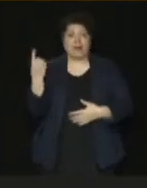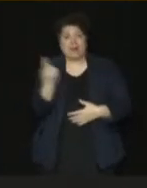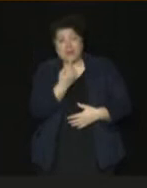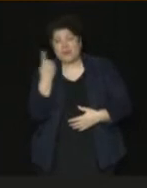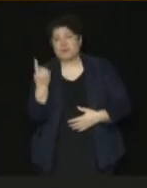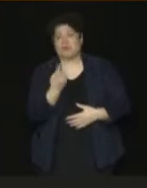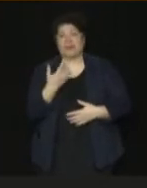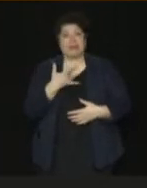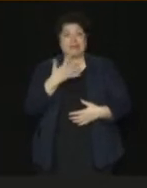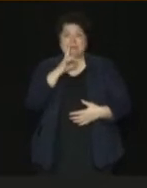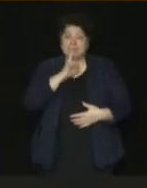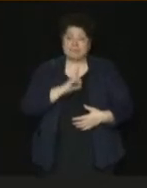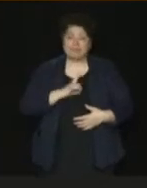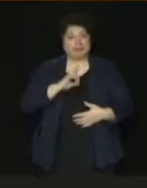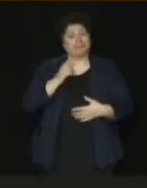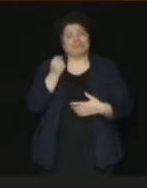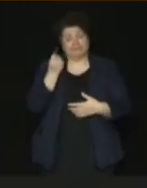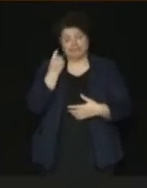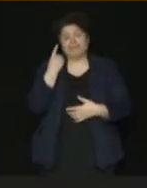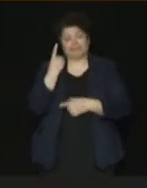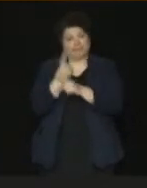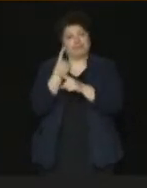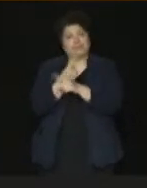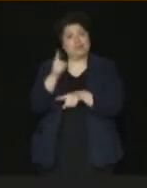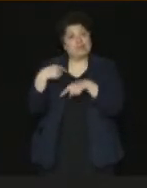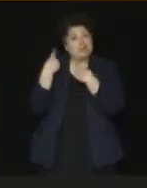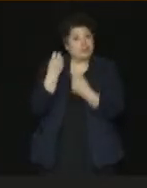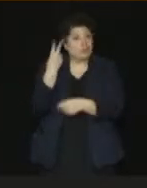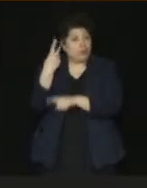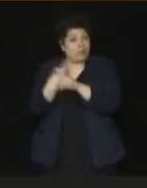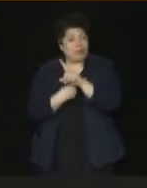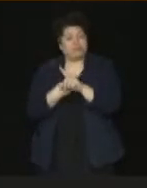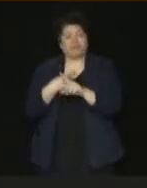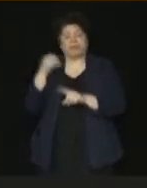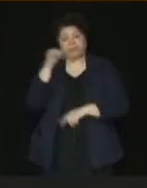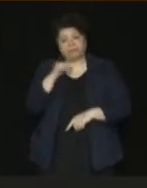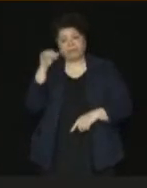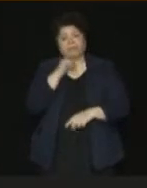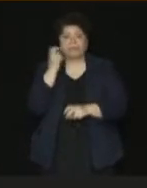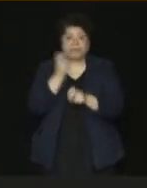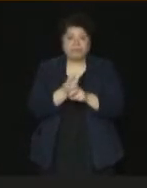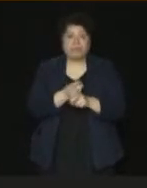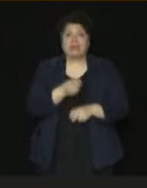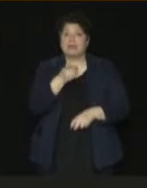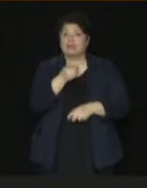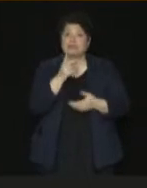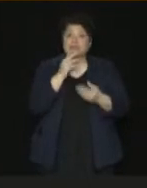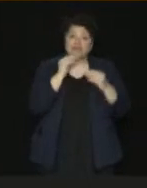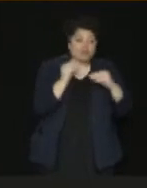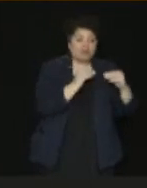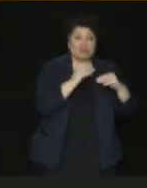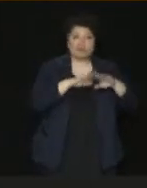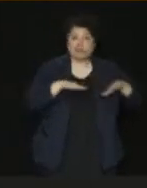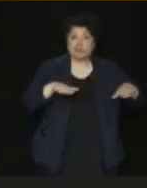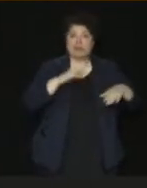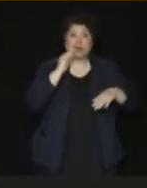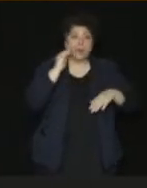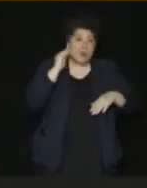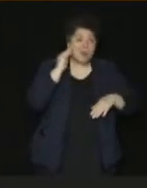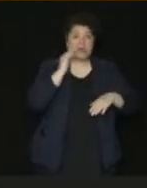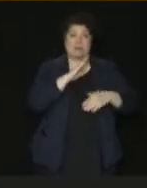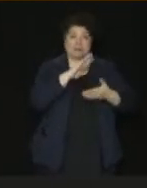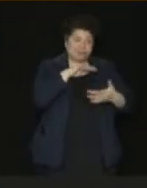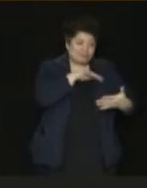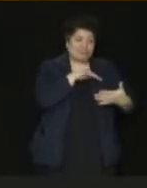have been really hard. Maybe your kids are doing school from the kitchen table, or your parents are in a senior's home, or